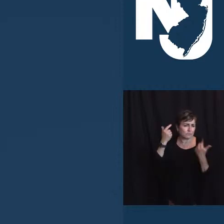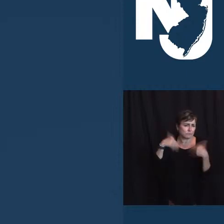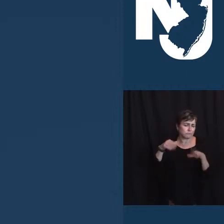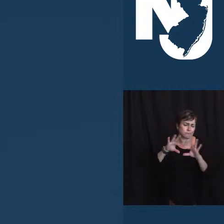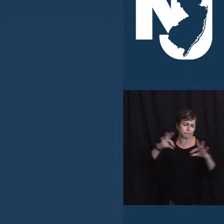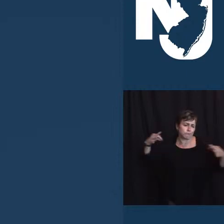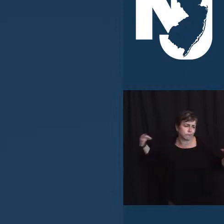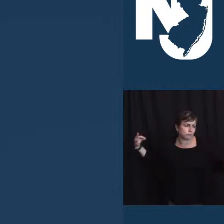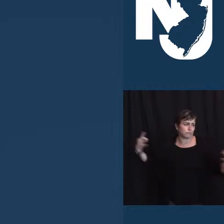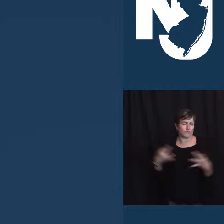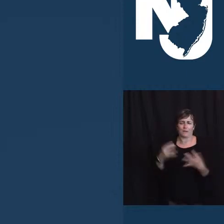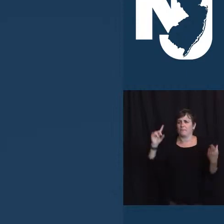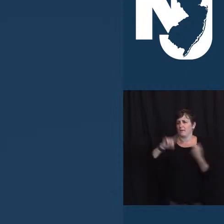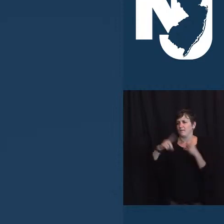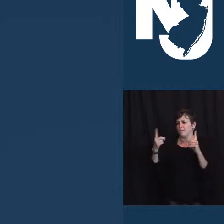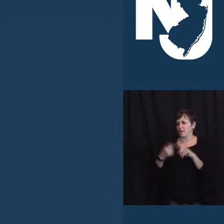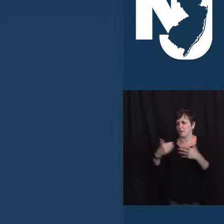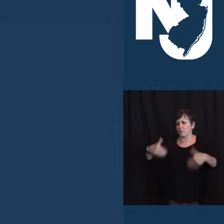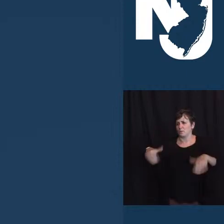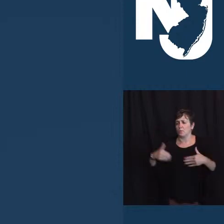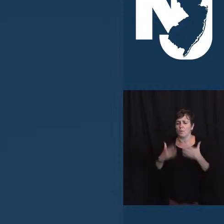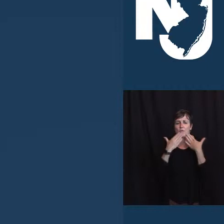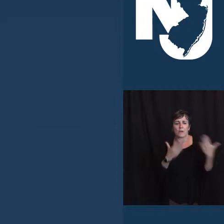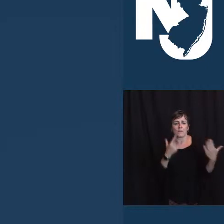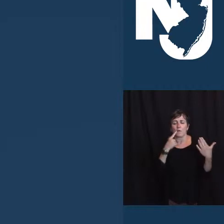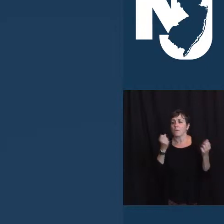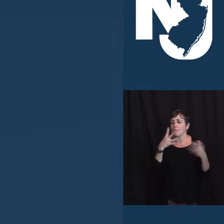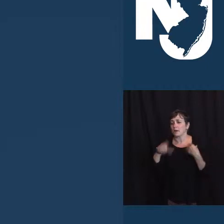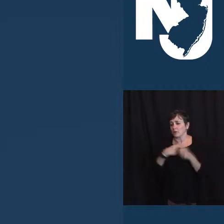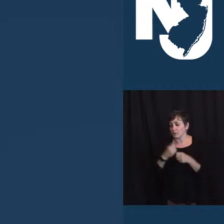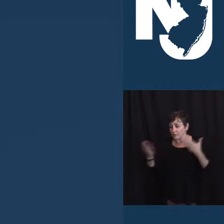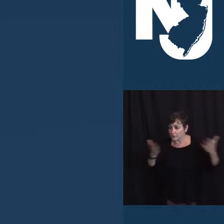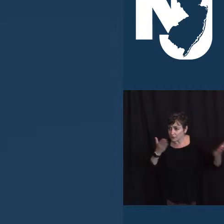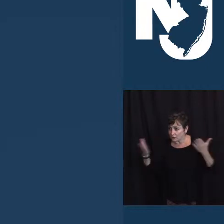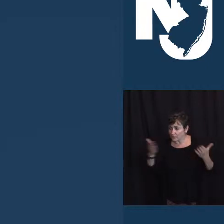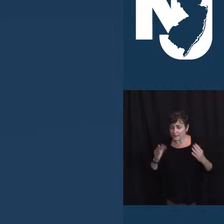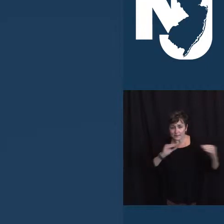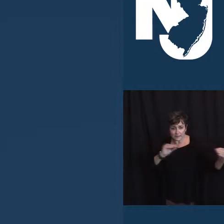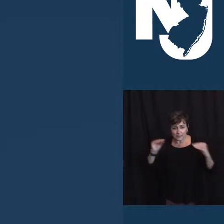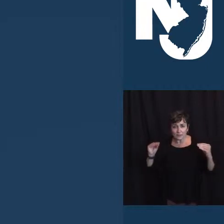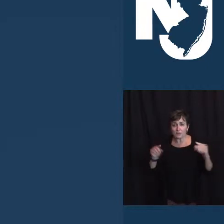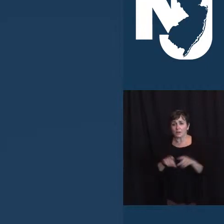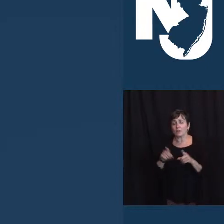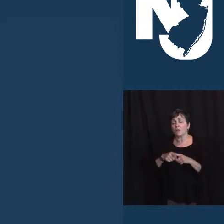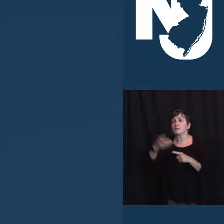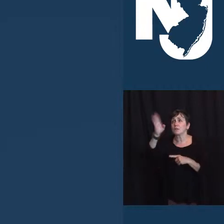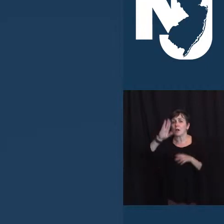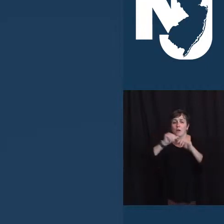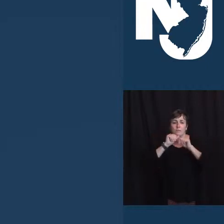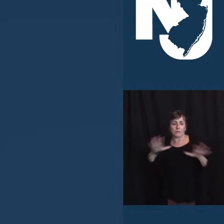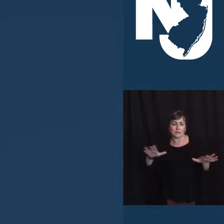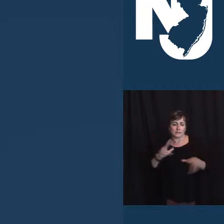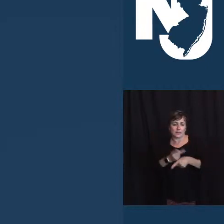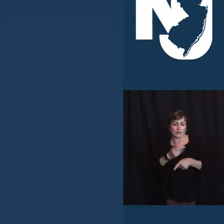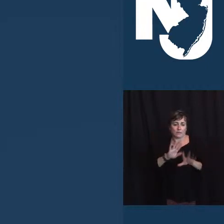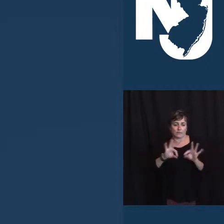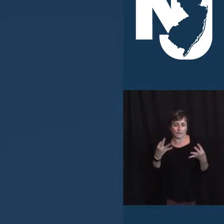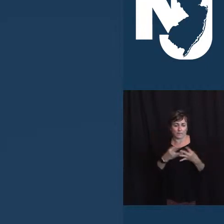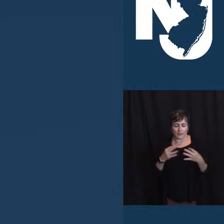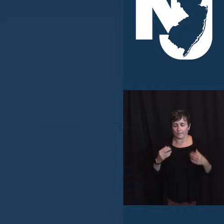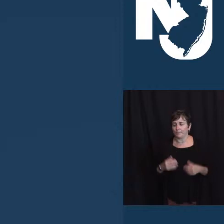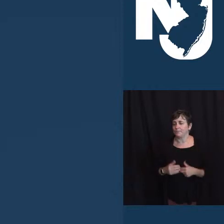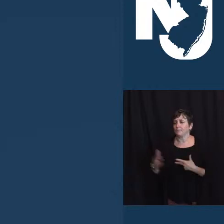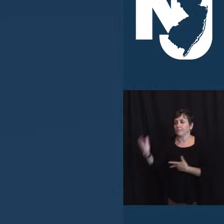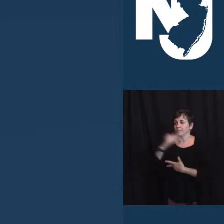many friends. We thank Donna for her years of service in the classroom. May God bless and watch over her and her family. Next,